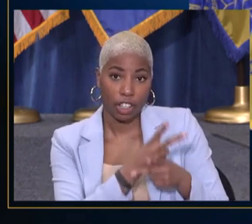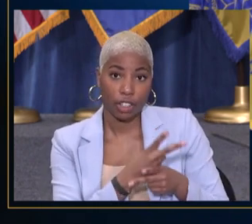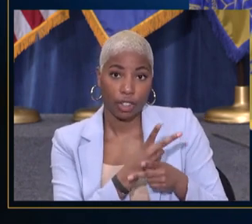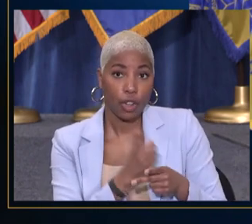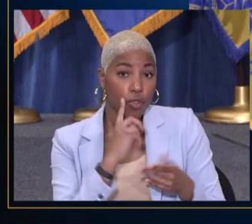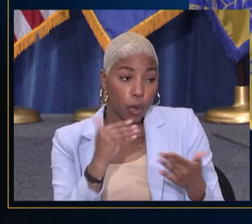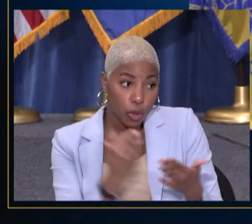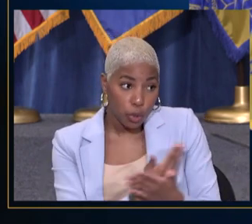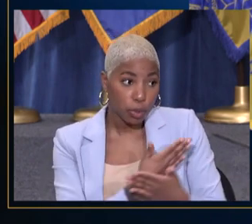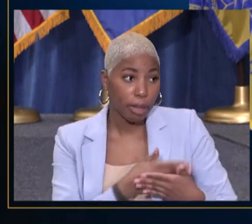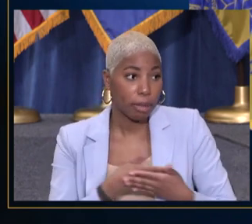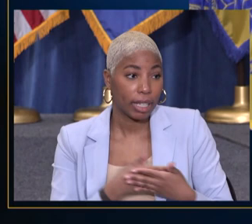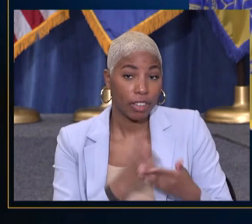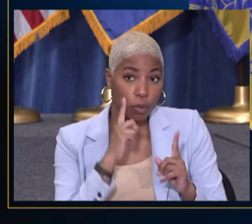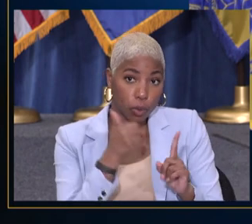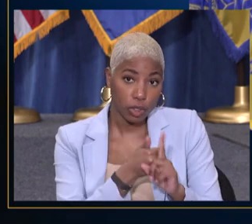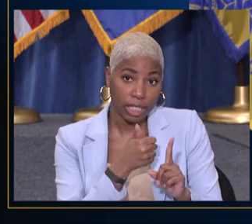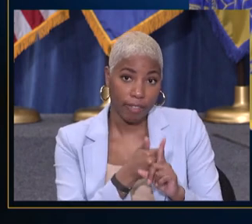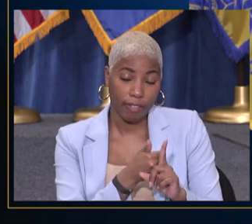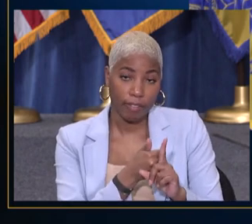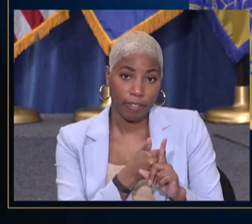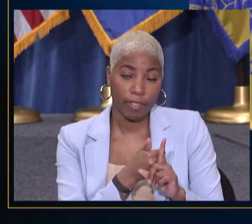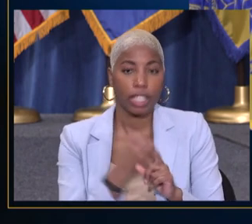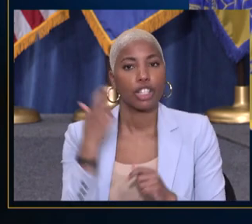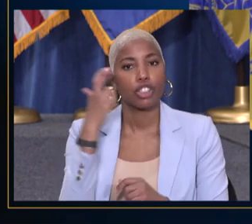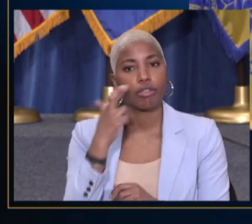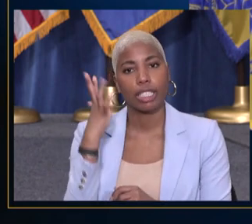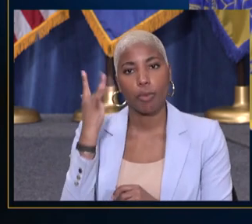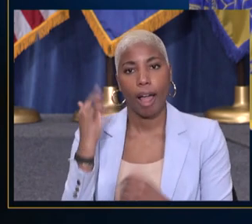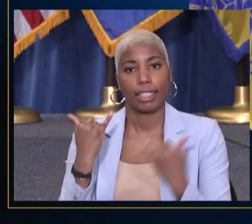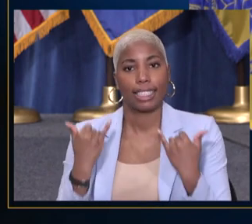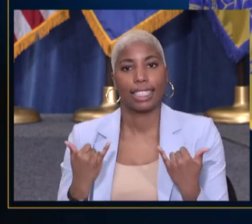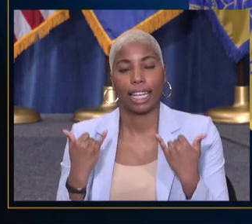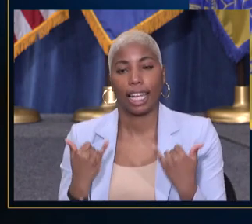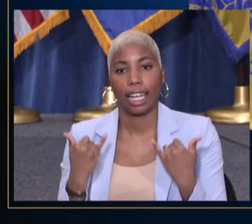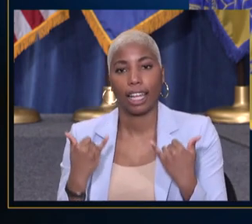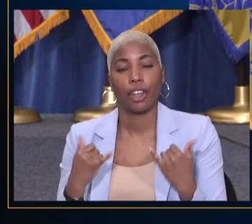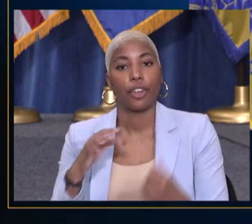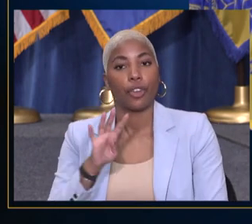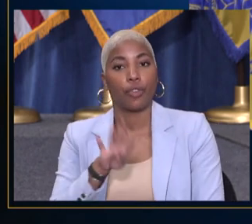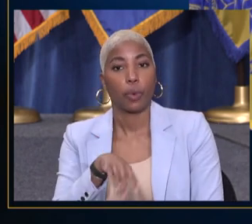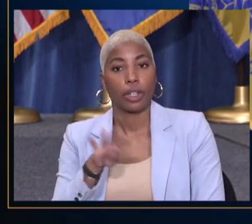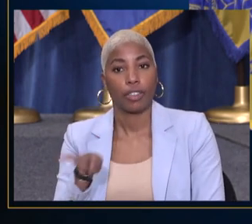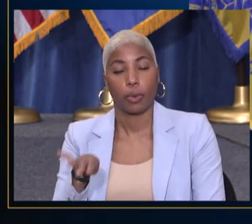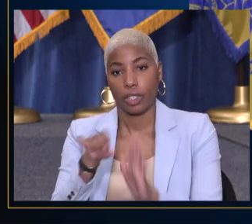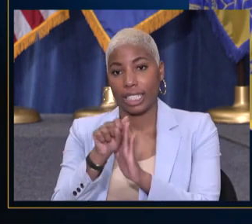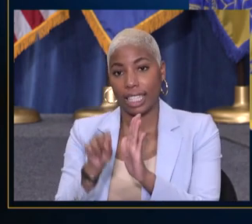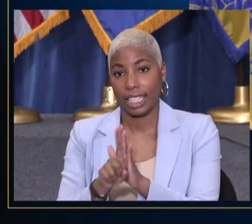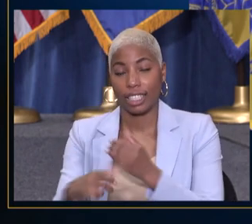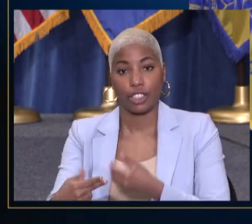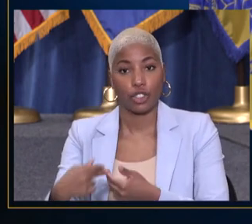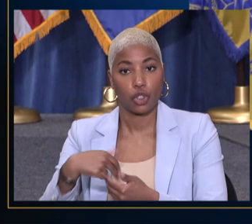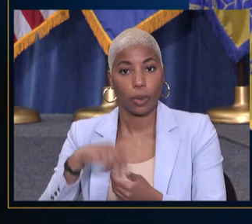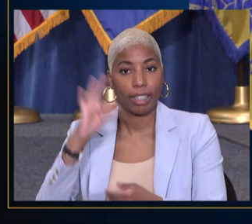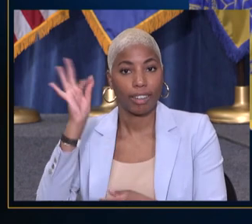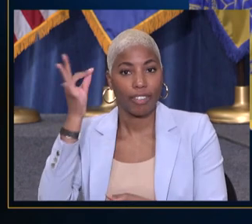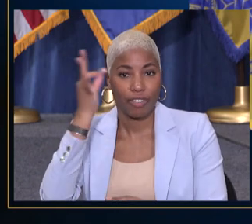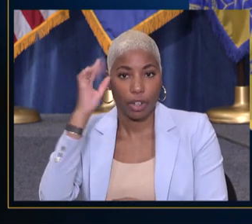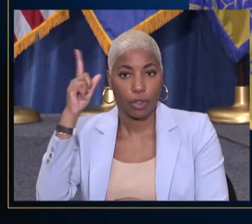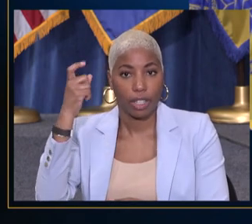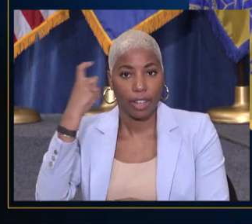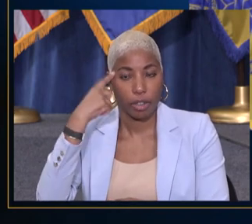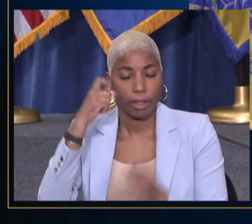your new baby and for you. And that is why today 44 states have joined the federal government